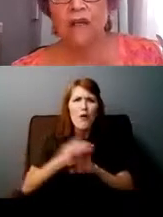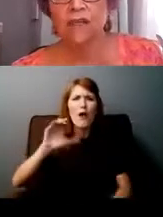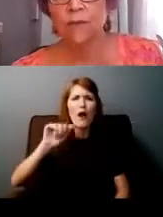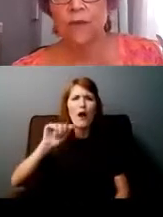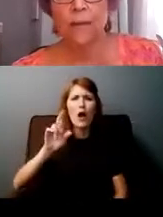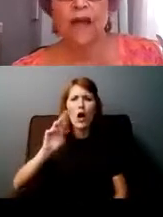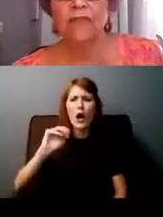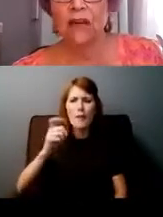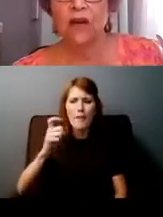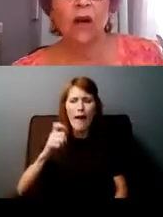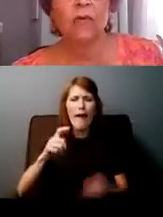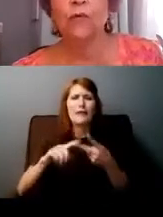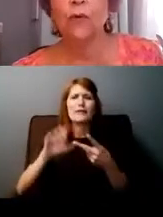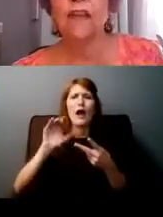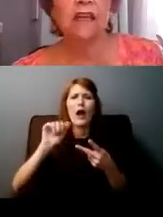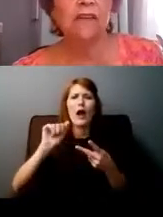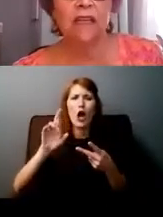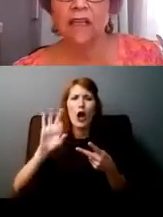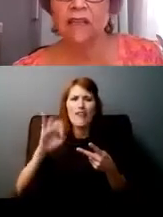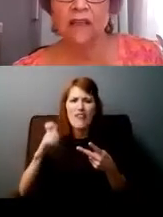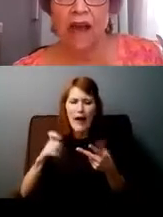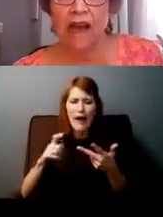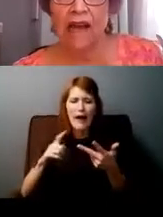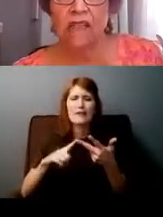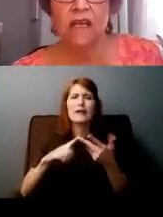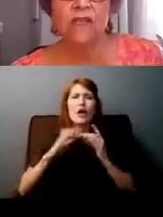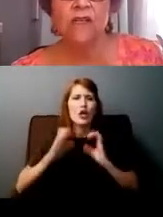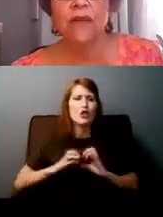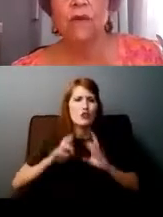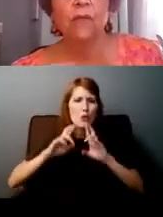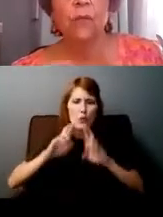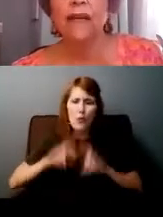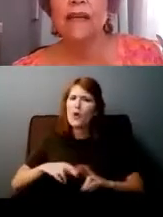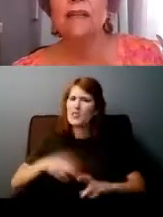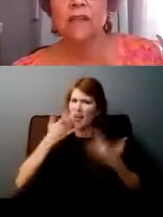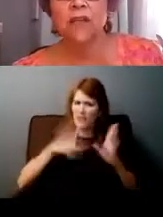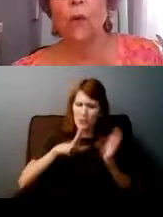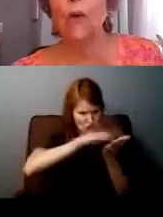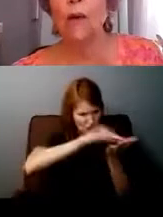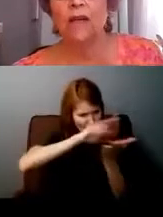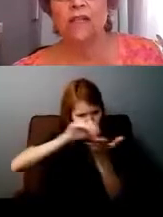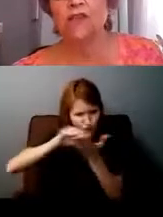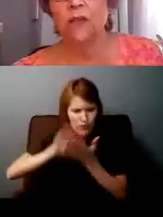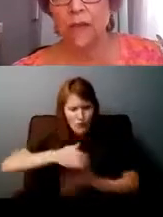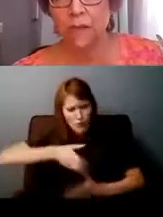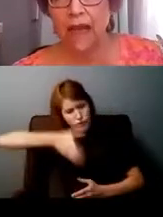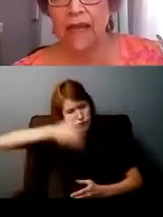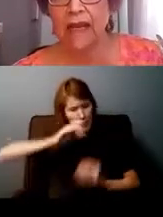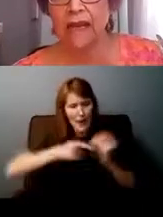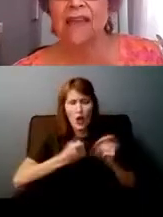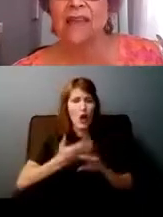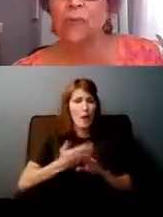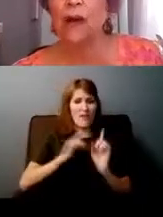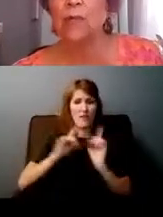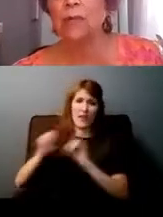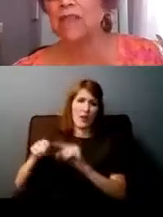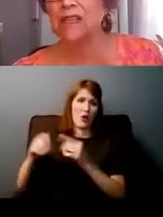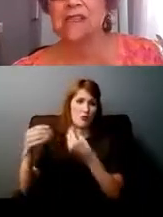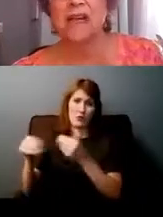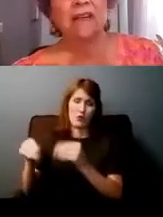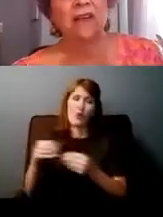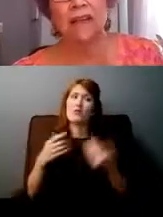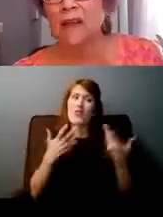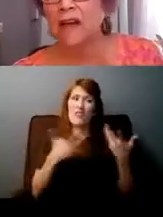so knowledgeable about that car before they even hit the lot. So they really know how much they should be paying, and they probably